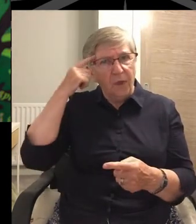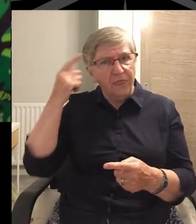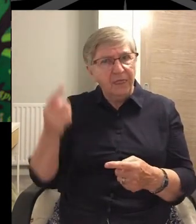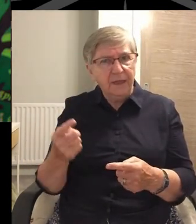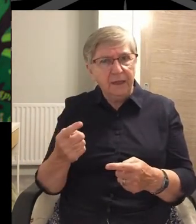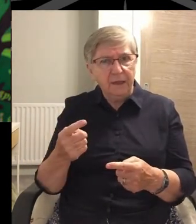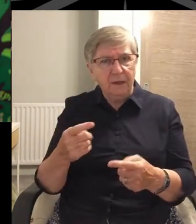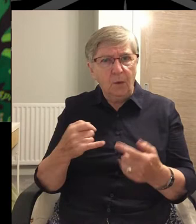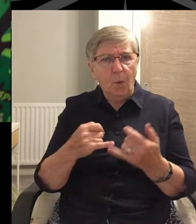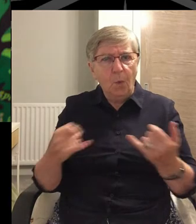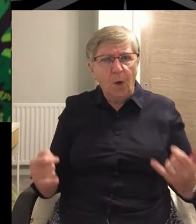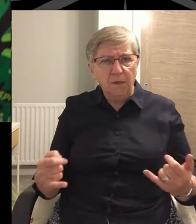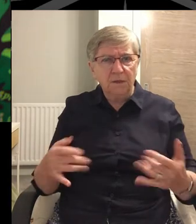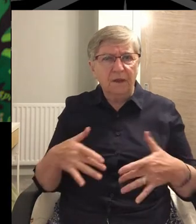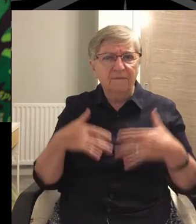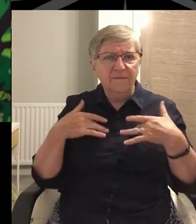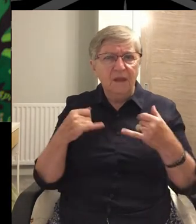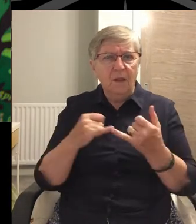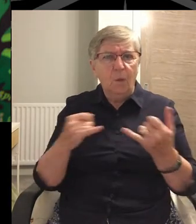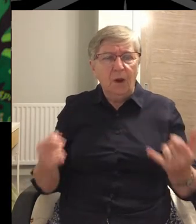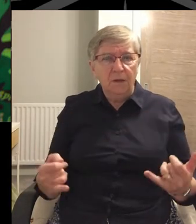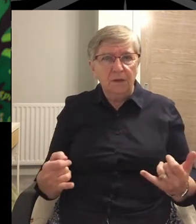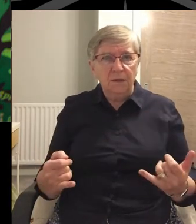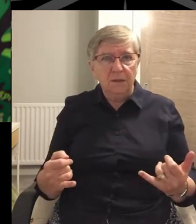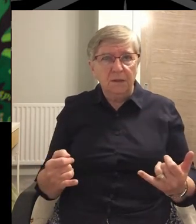But we think worse, we feel worse